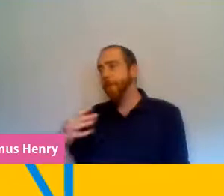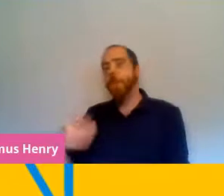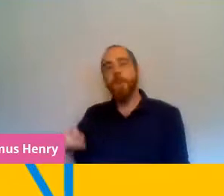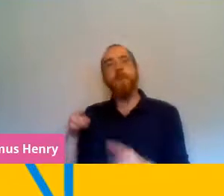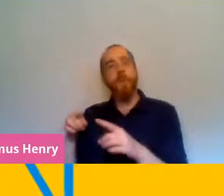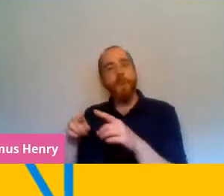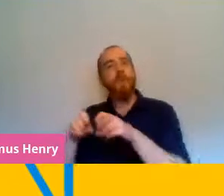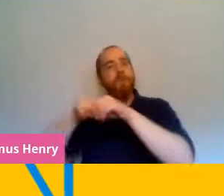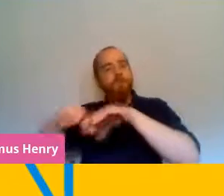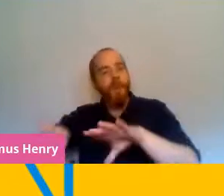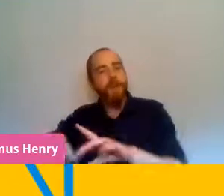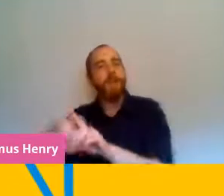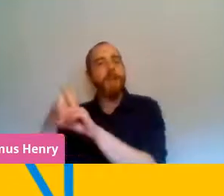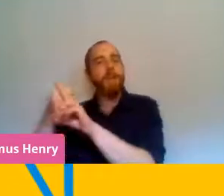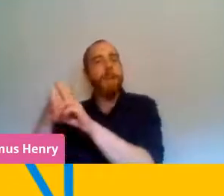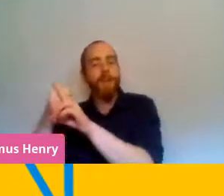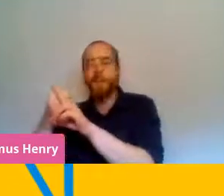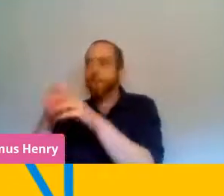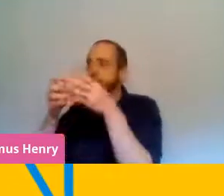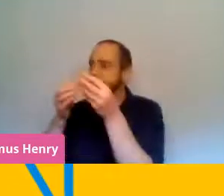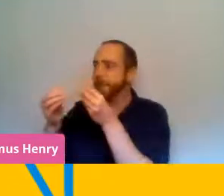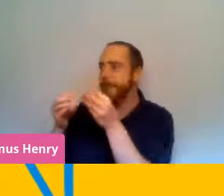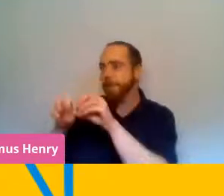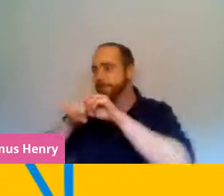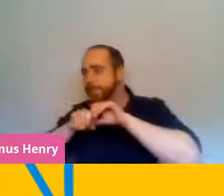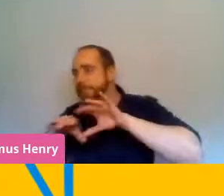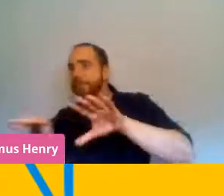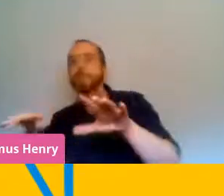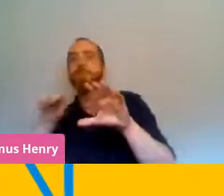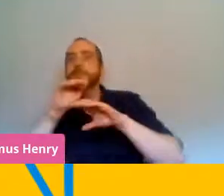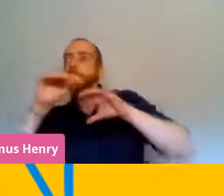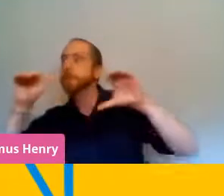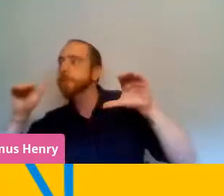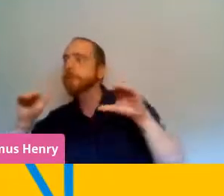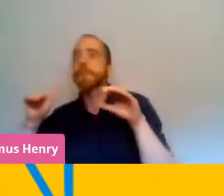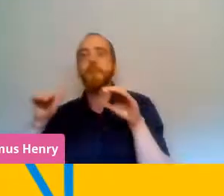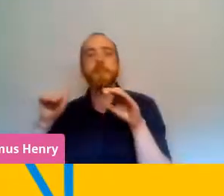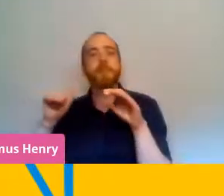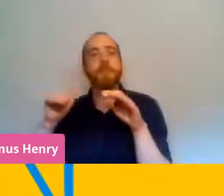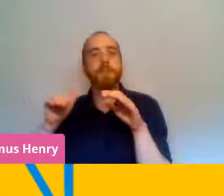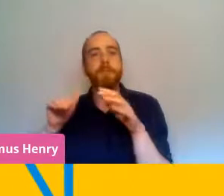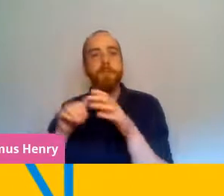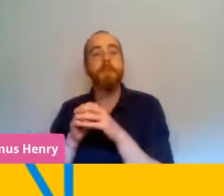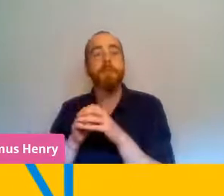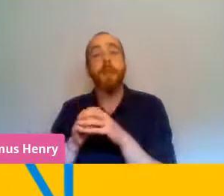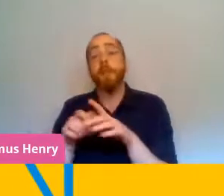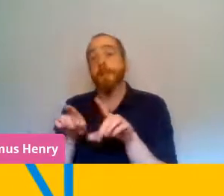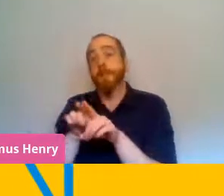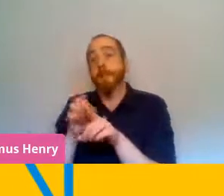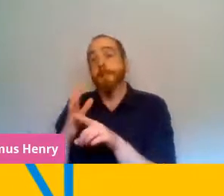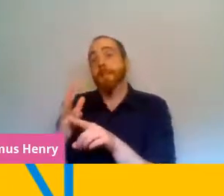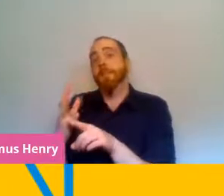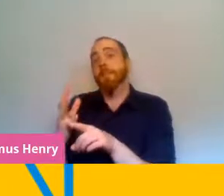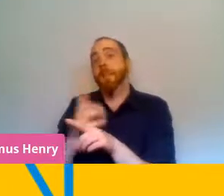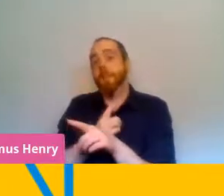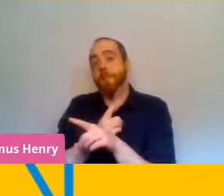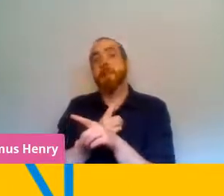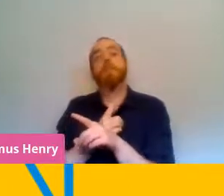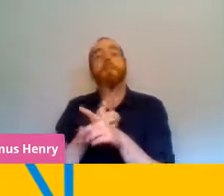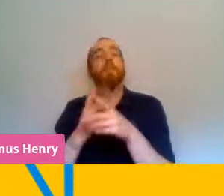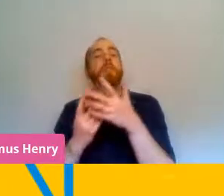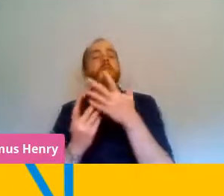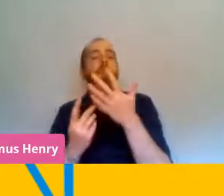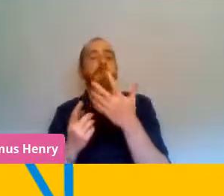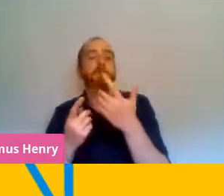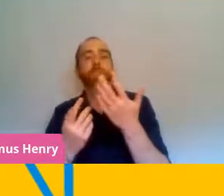So, it's great that we can work with those groups, and we did a session with Pandemic PGRs last week